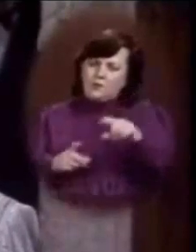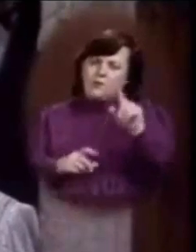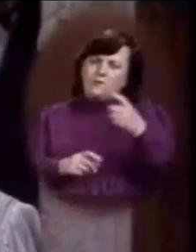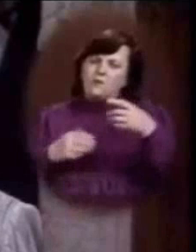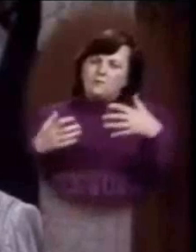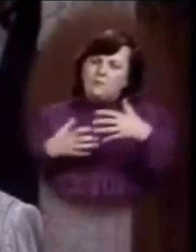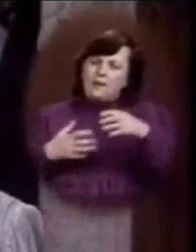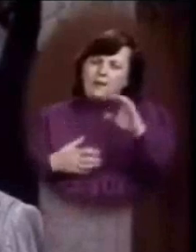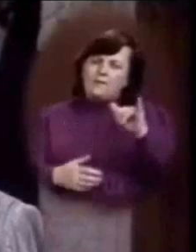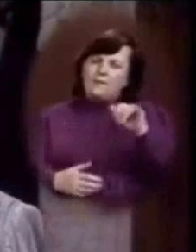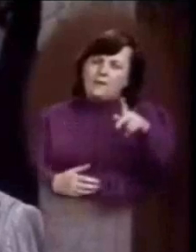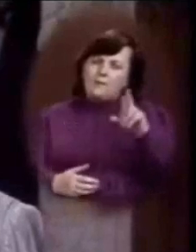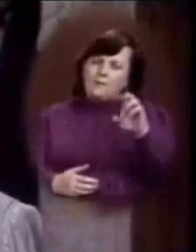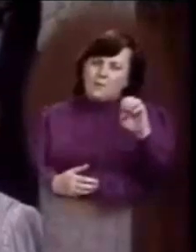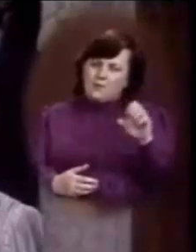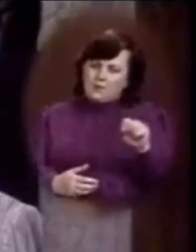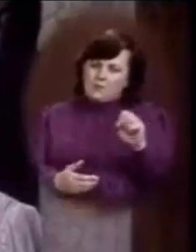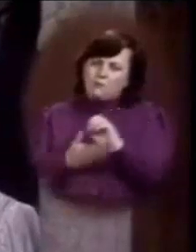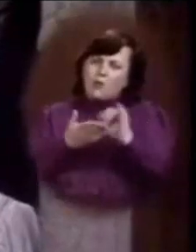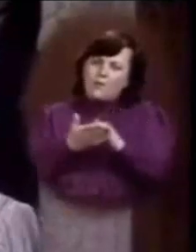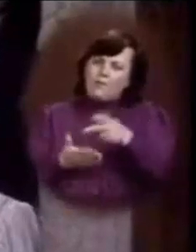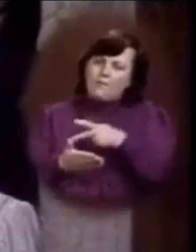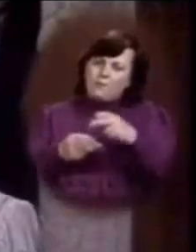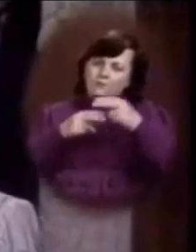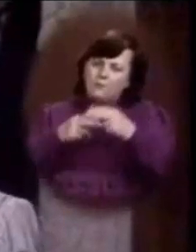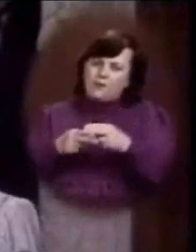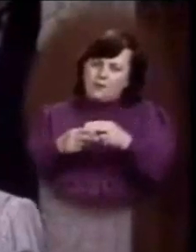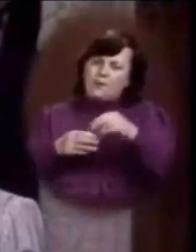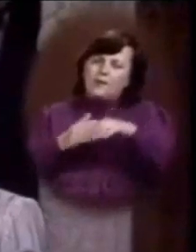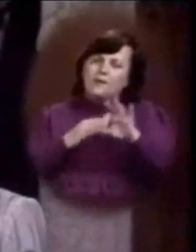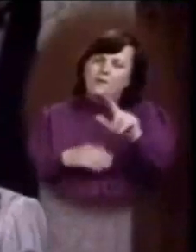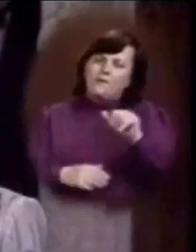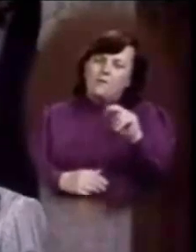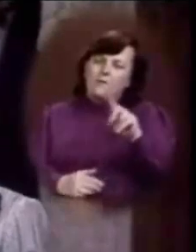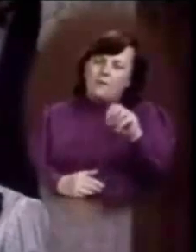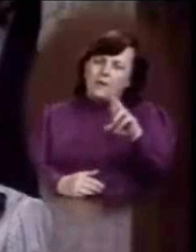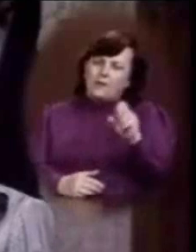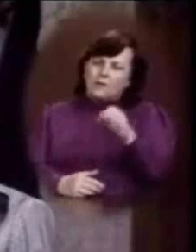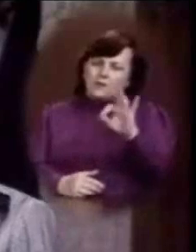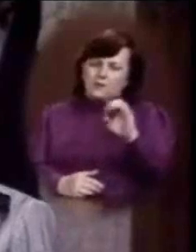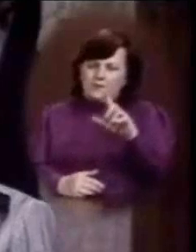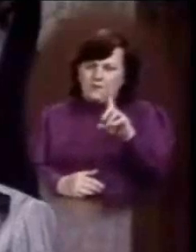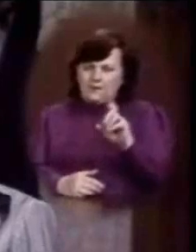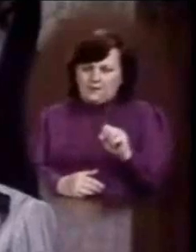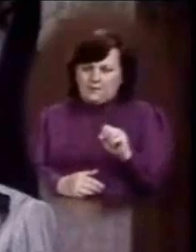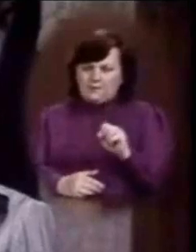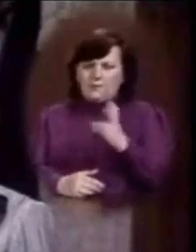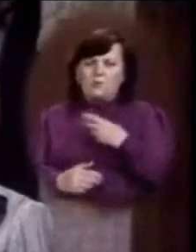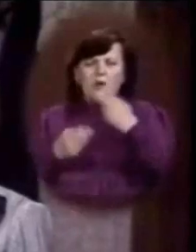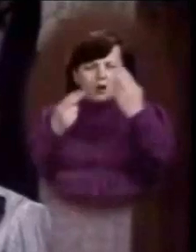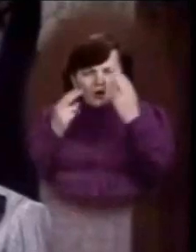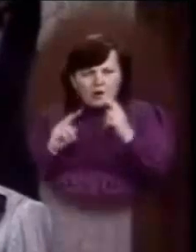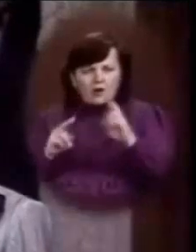Ypres was raging. 43 years after VE Day, we honor the valor and sacrifice